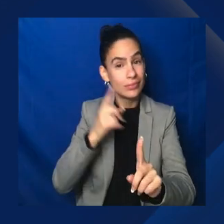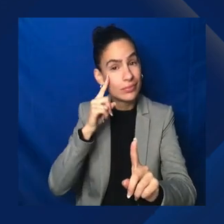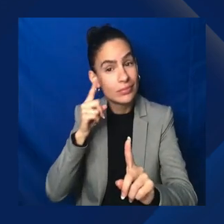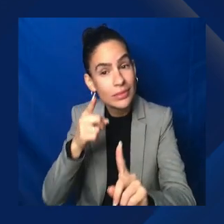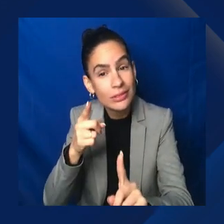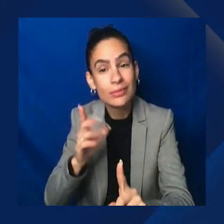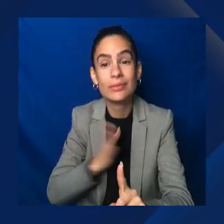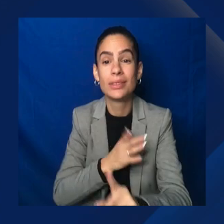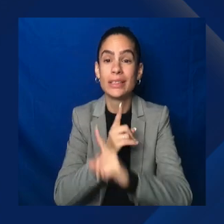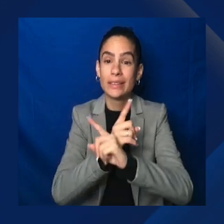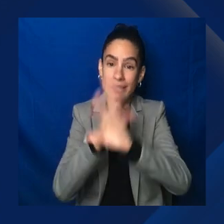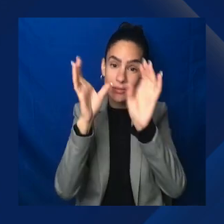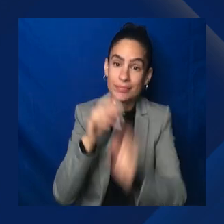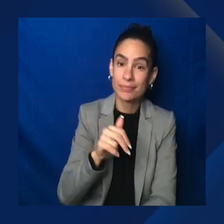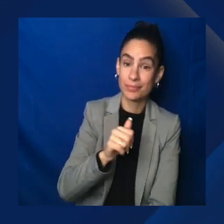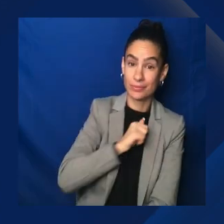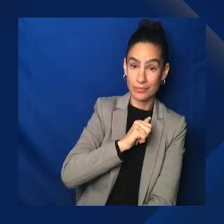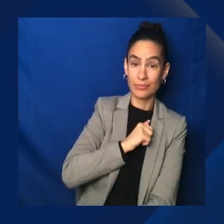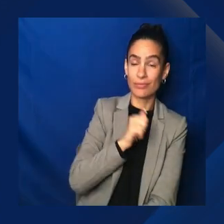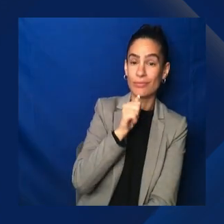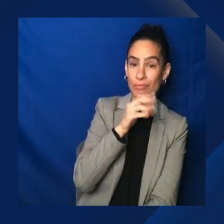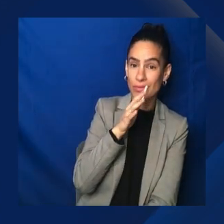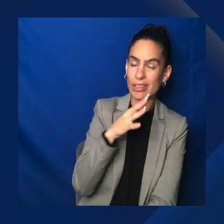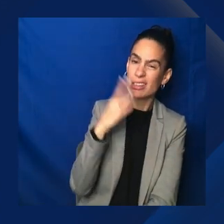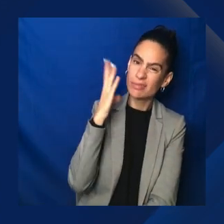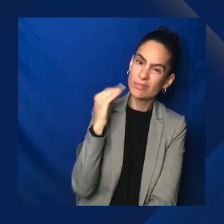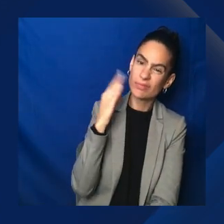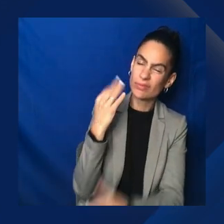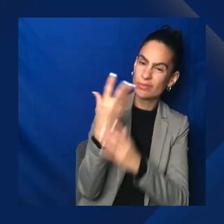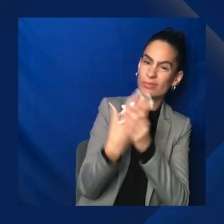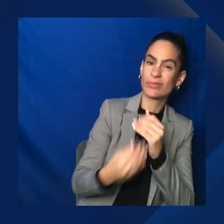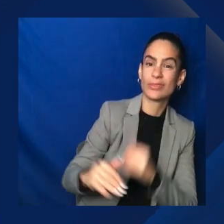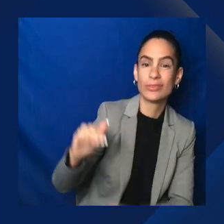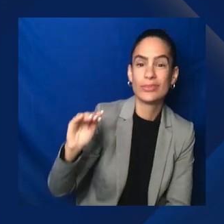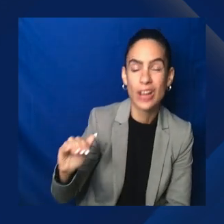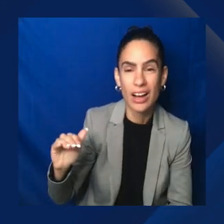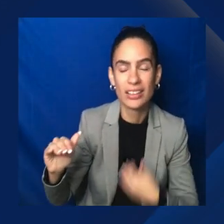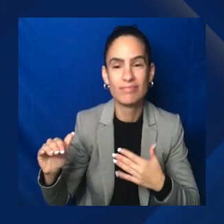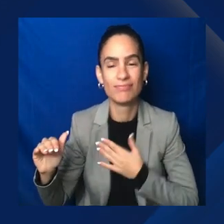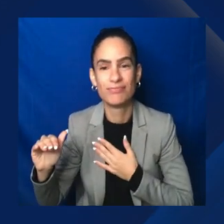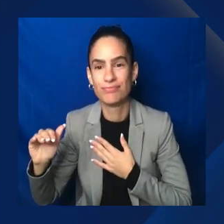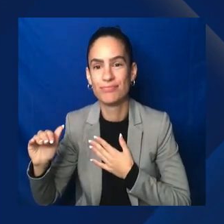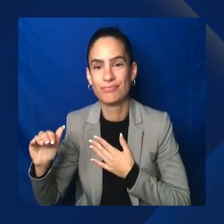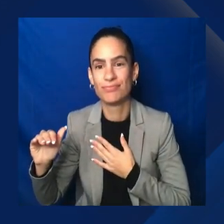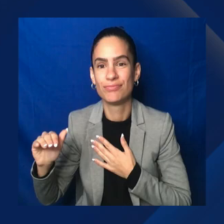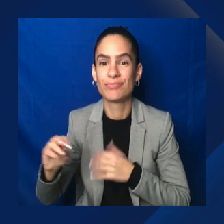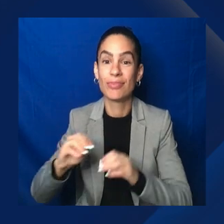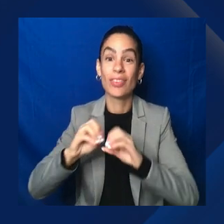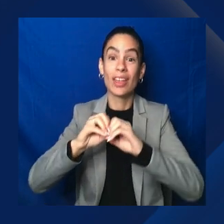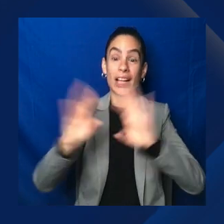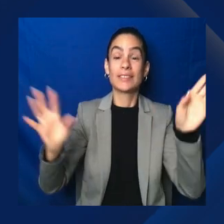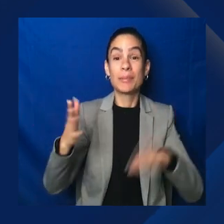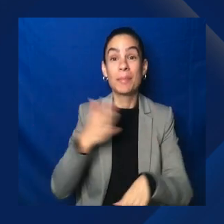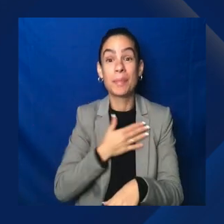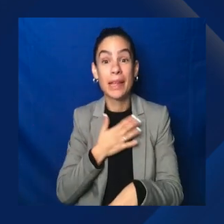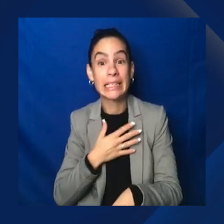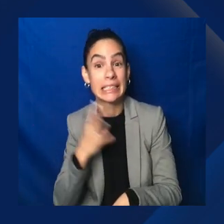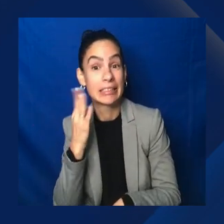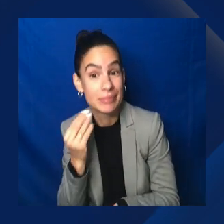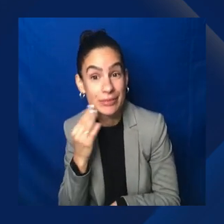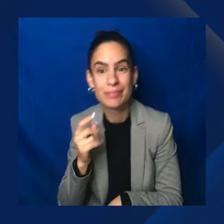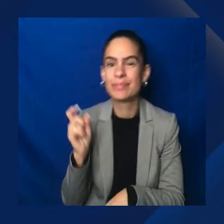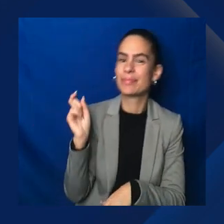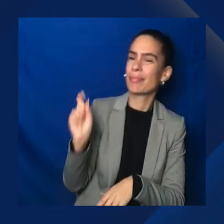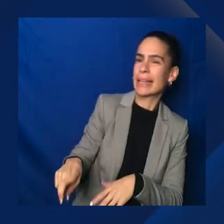child, I can't help but let my experience fuel change and support for other moms.